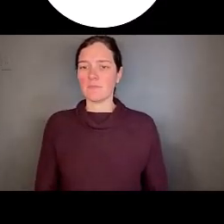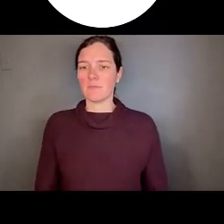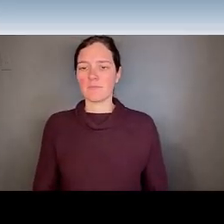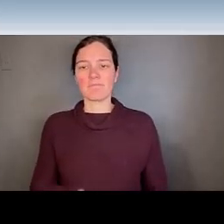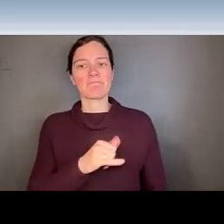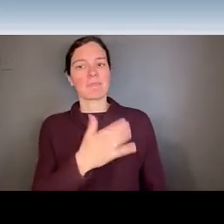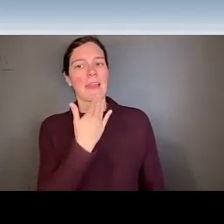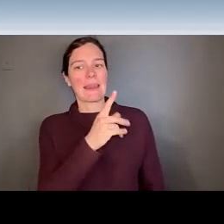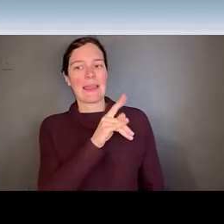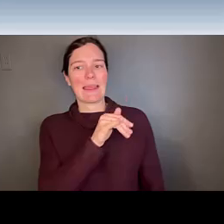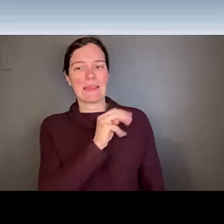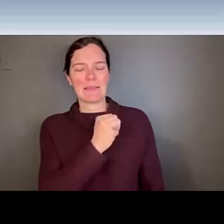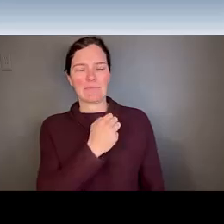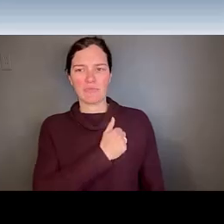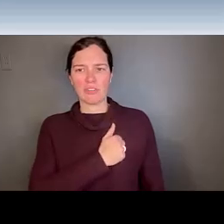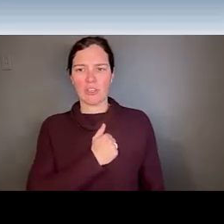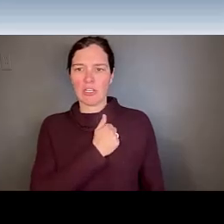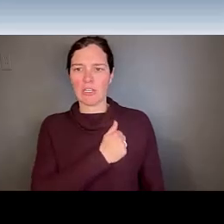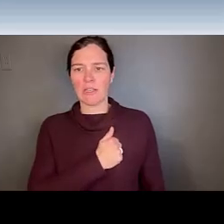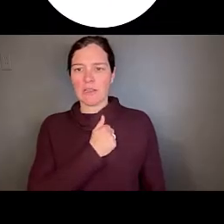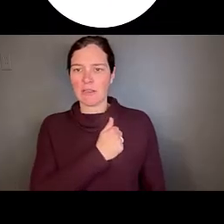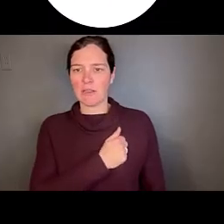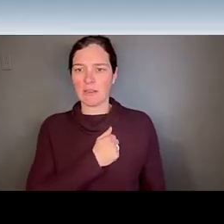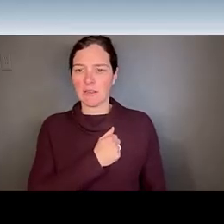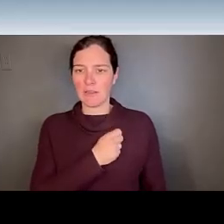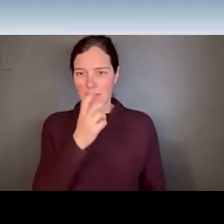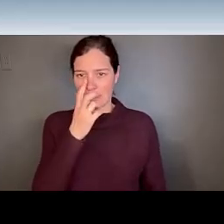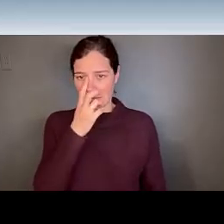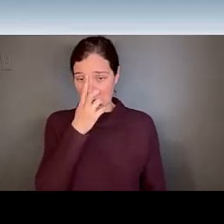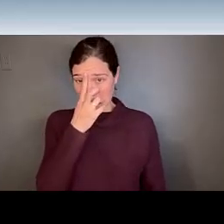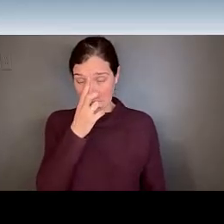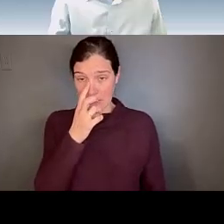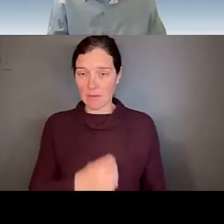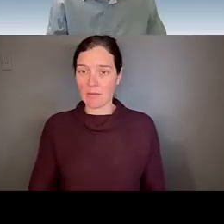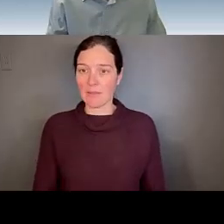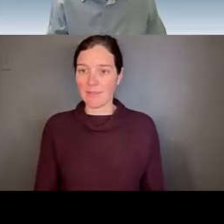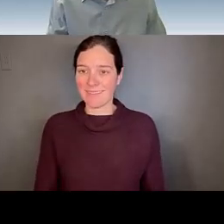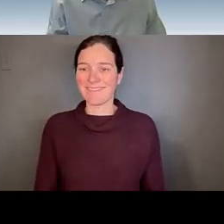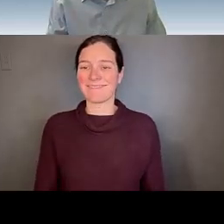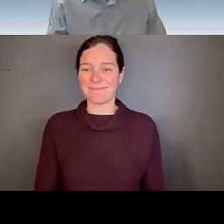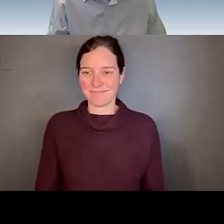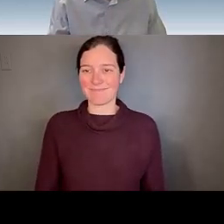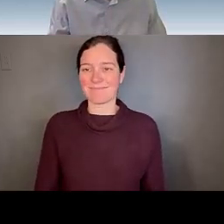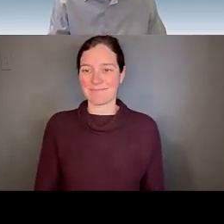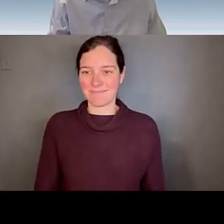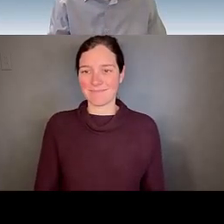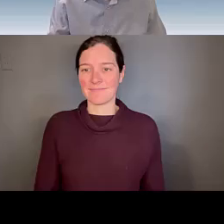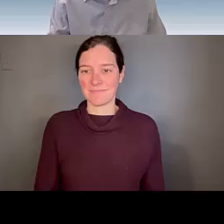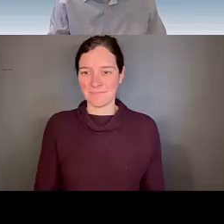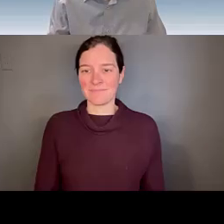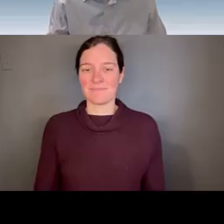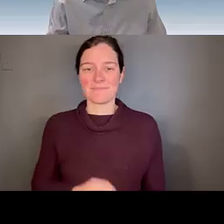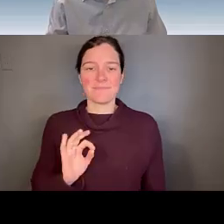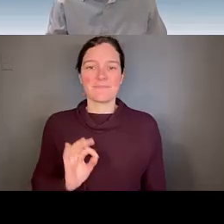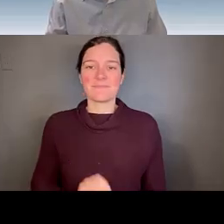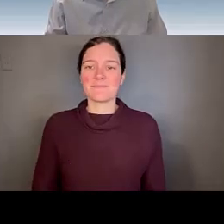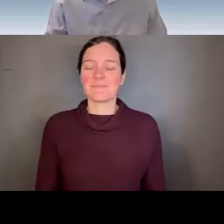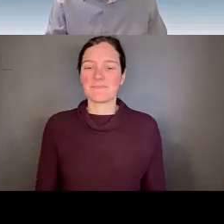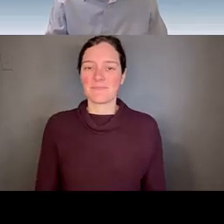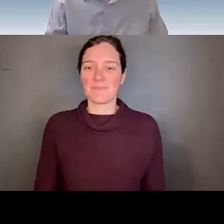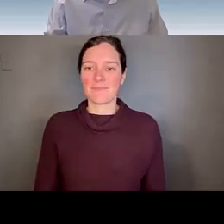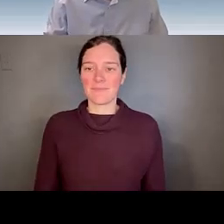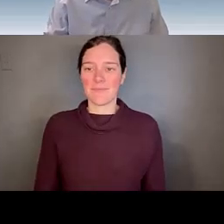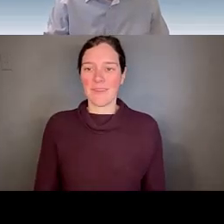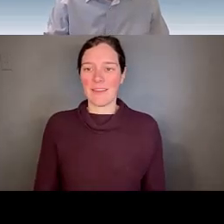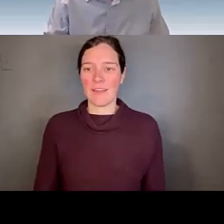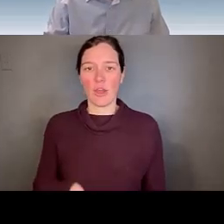Thank you, Kim. Sorry about that, folks. No worries. Is that fixed? Thank you. You